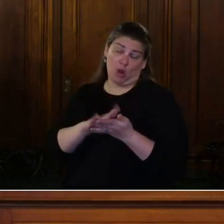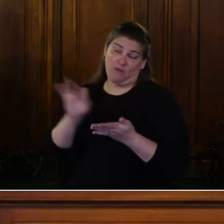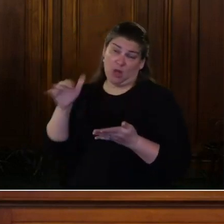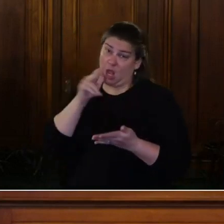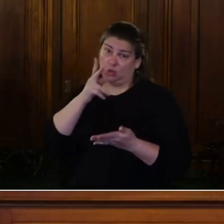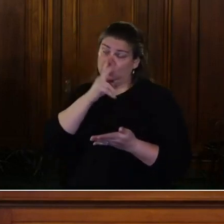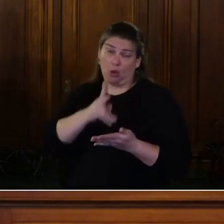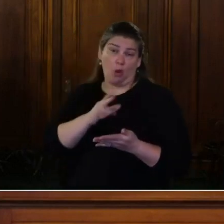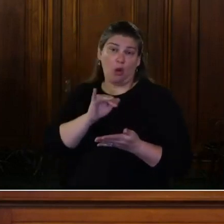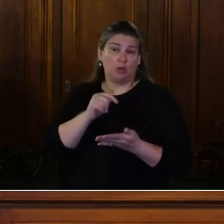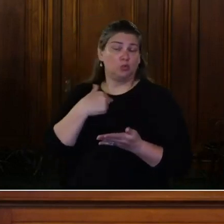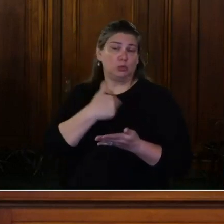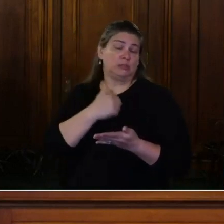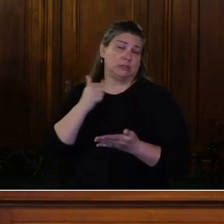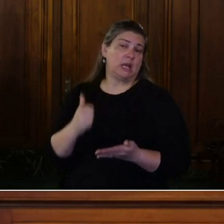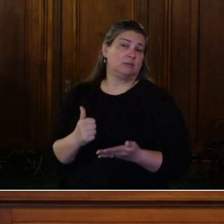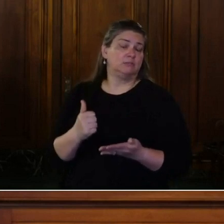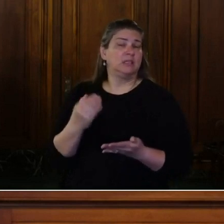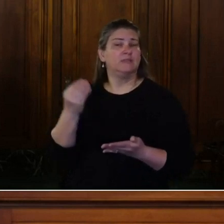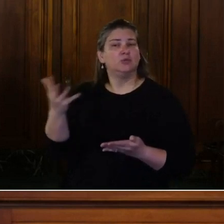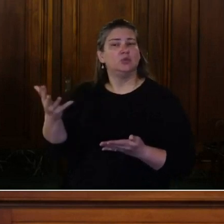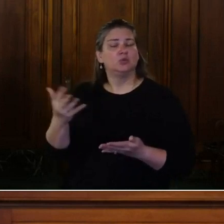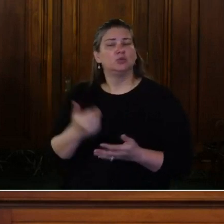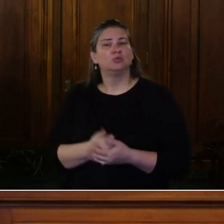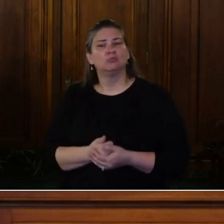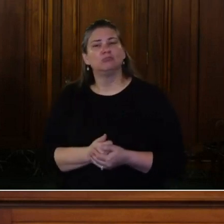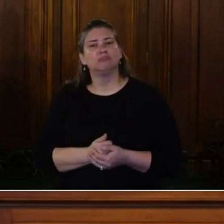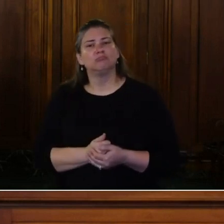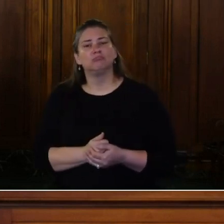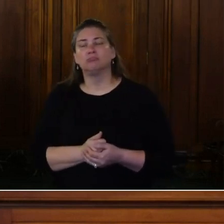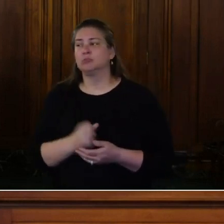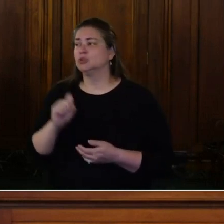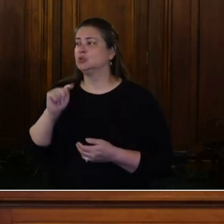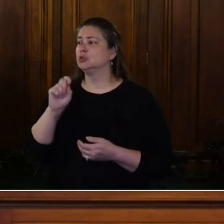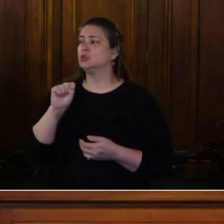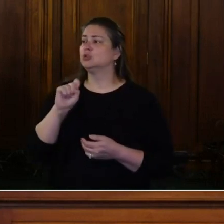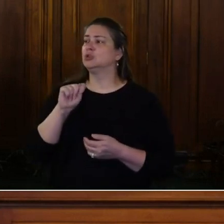seen it, we can provide it to you. Stu. With